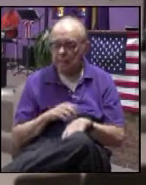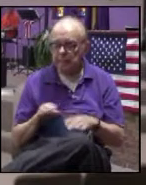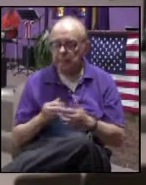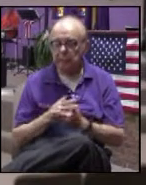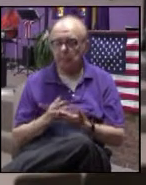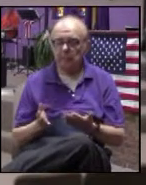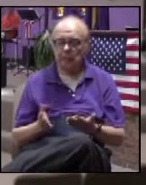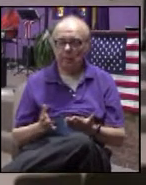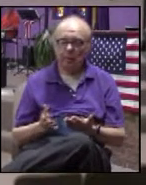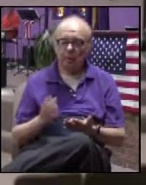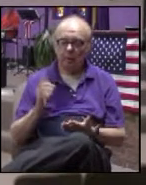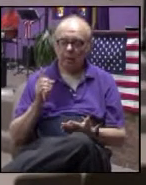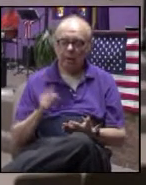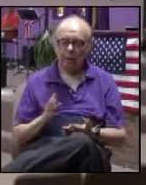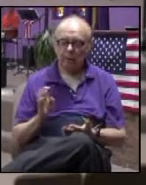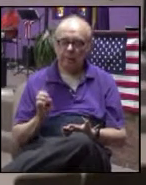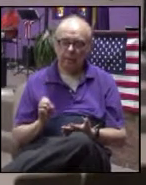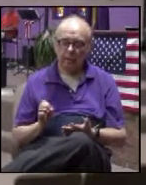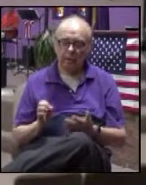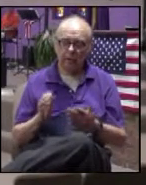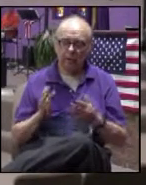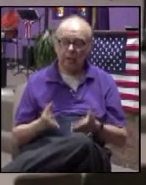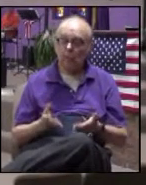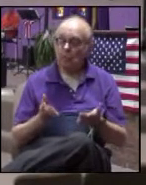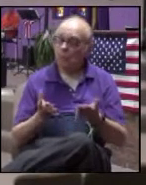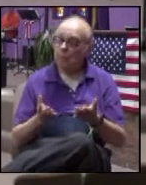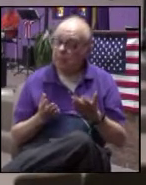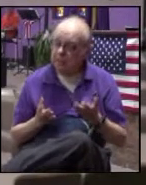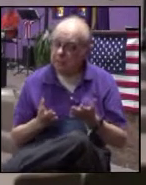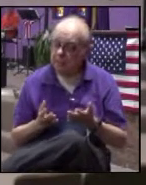You have to be willing.